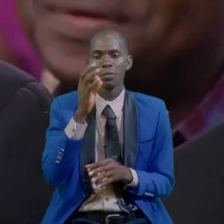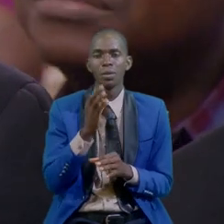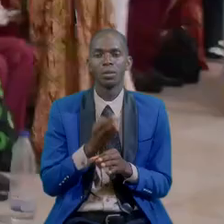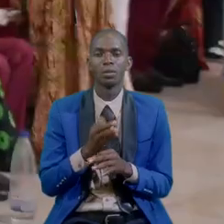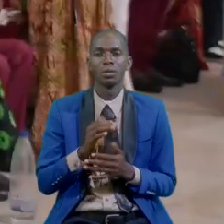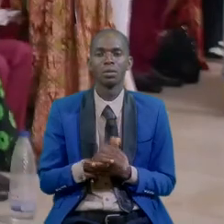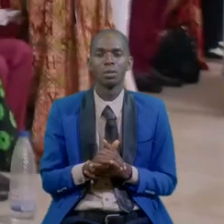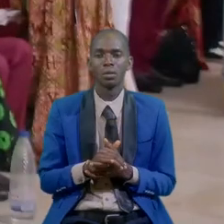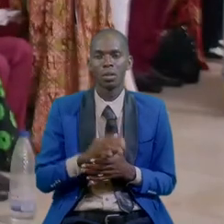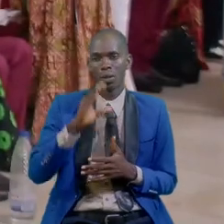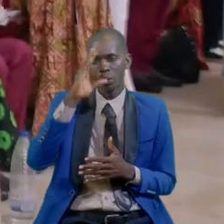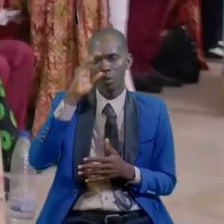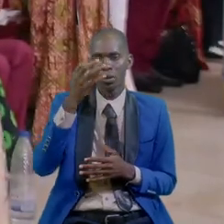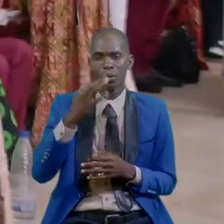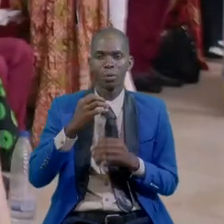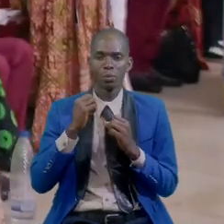Men of power.